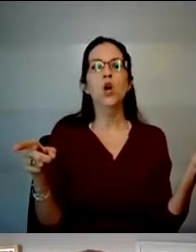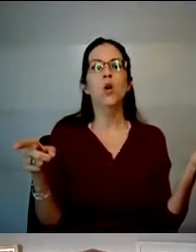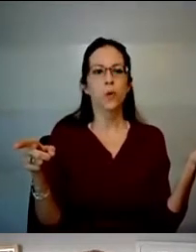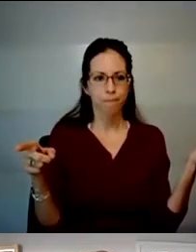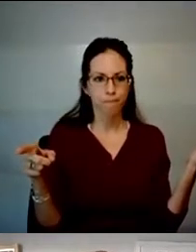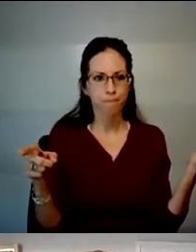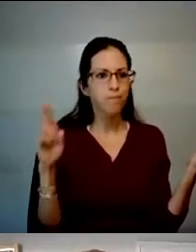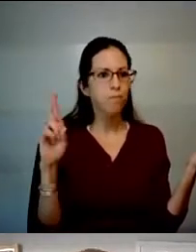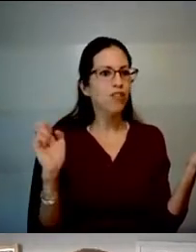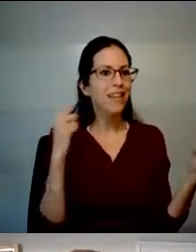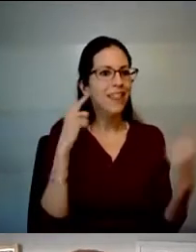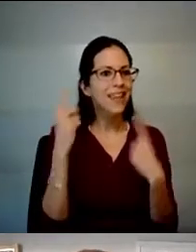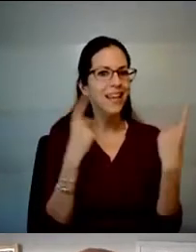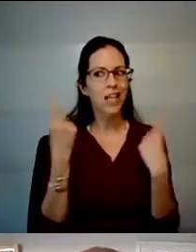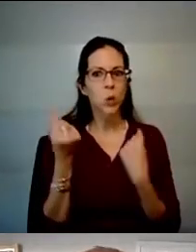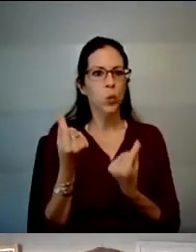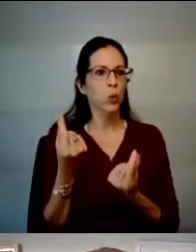well, what are we going to do here?